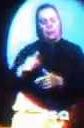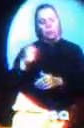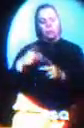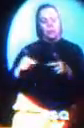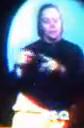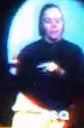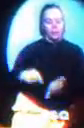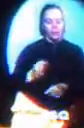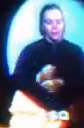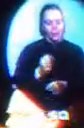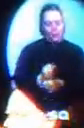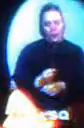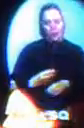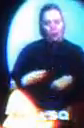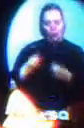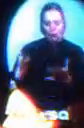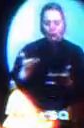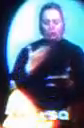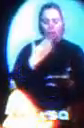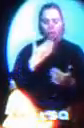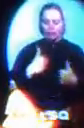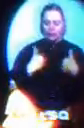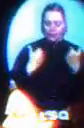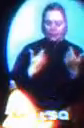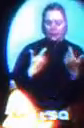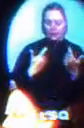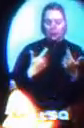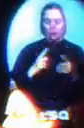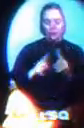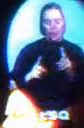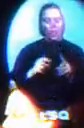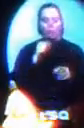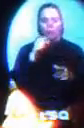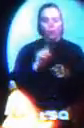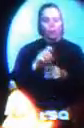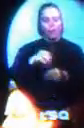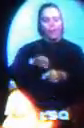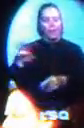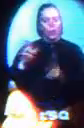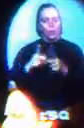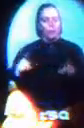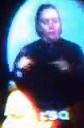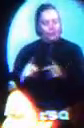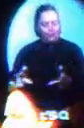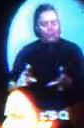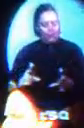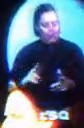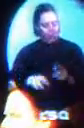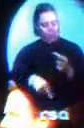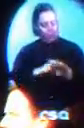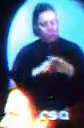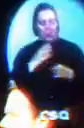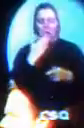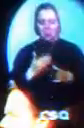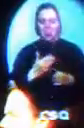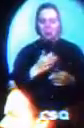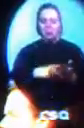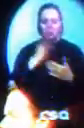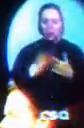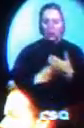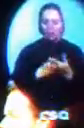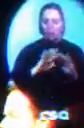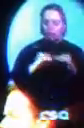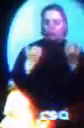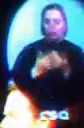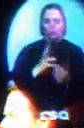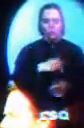to lead a life that they wouldn't have been able to had they had to stay in their country. This is a program that works. You go to province after province after